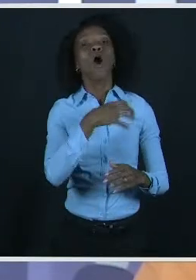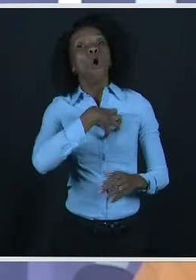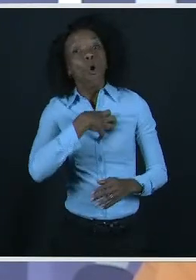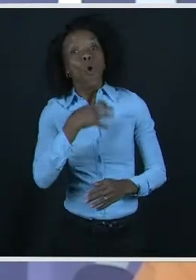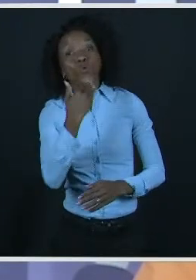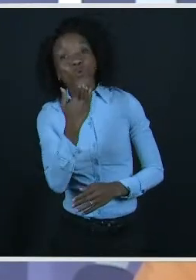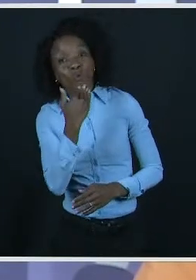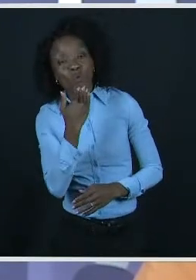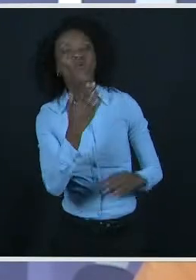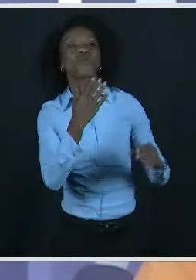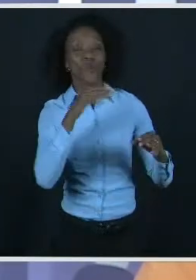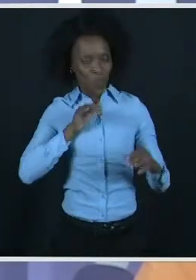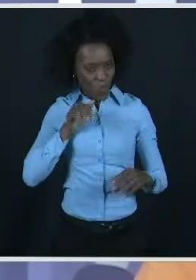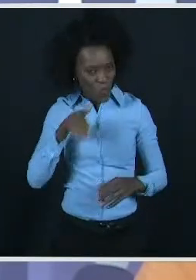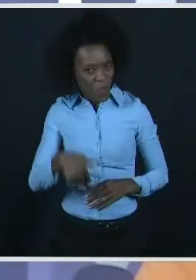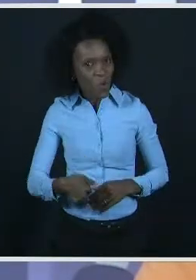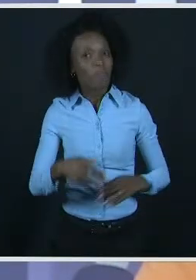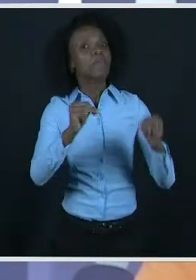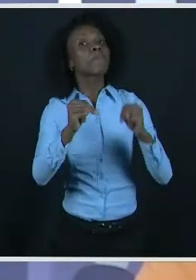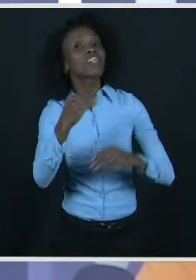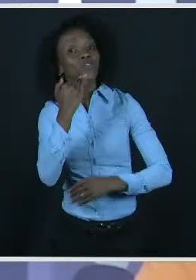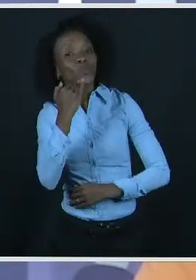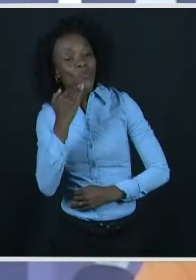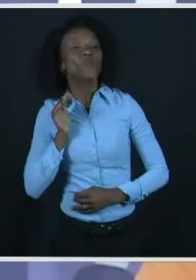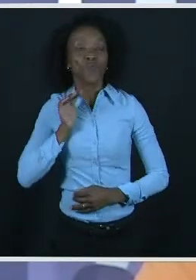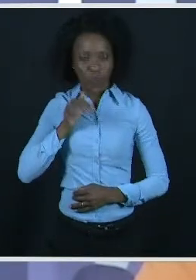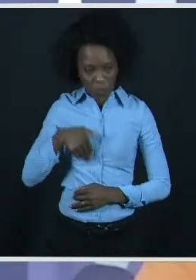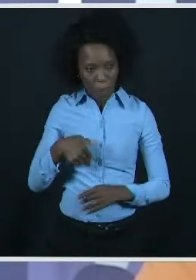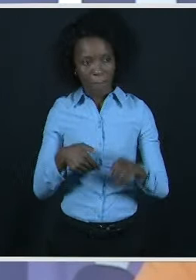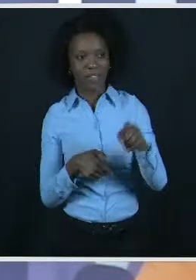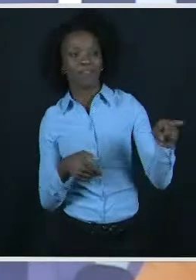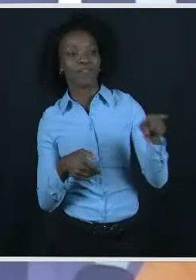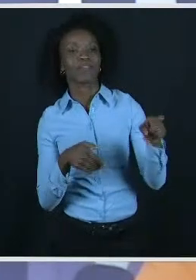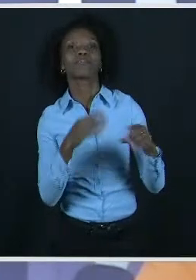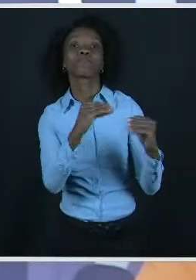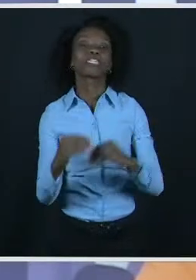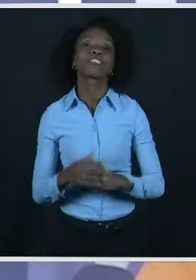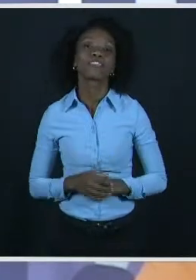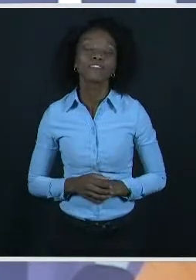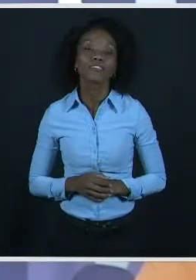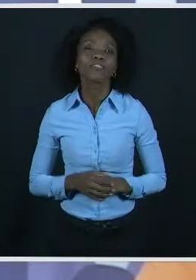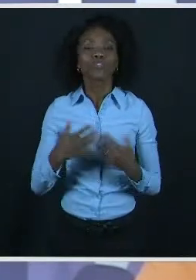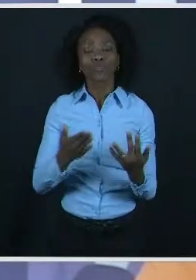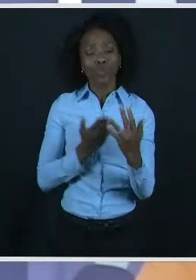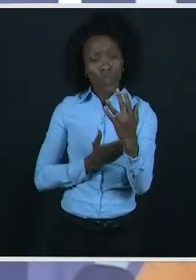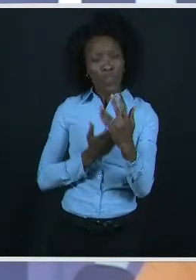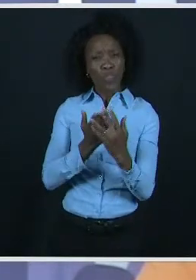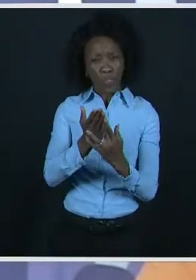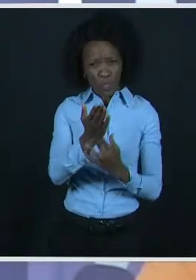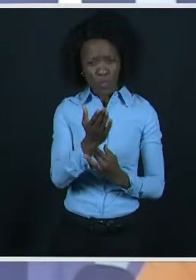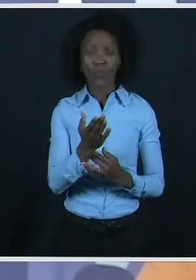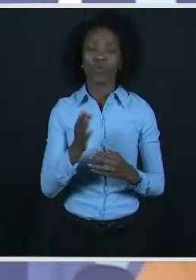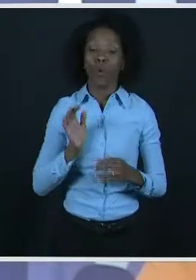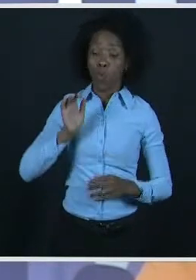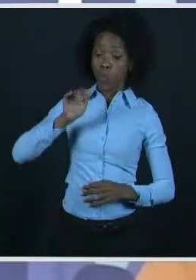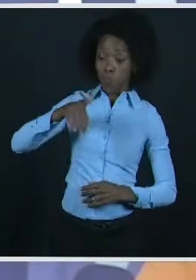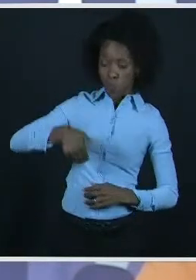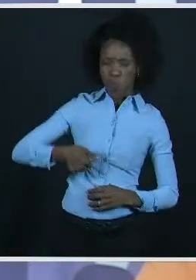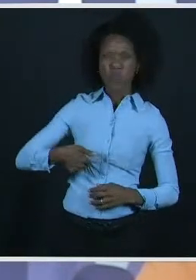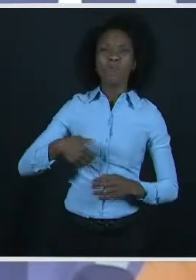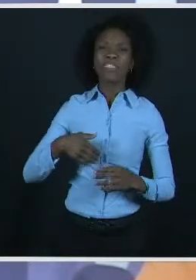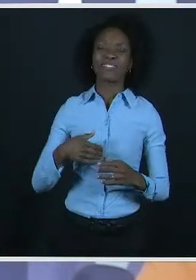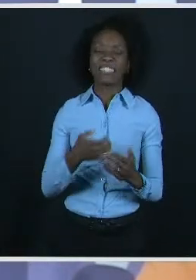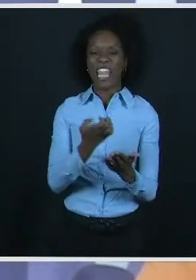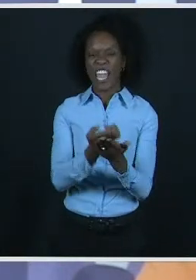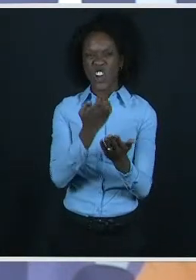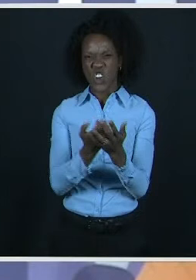as well as women-managed businesses. Now, through the Women's Economic Assembly, we